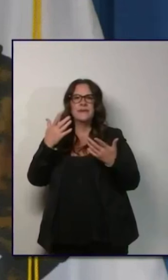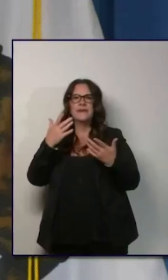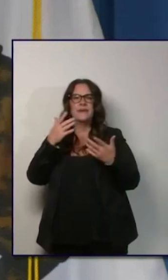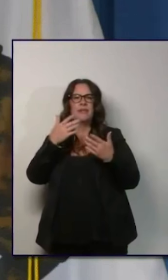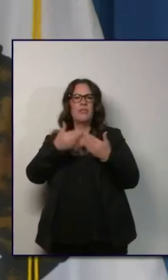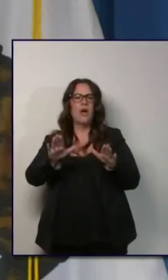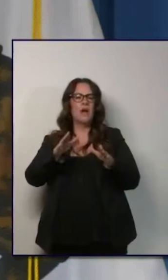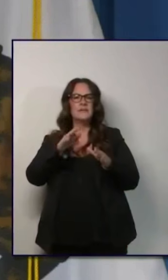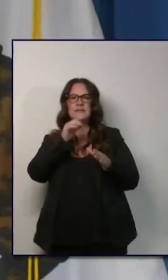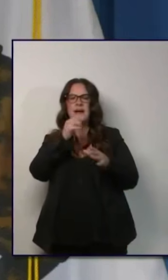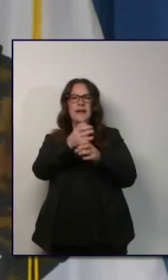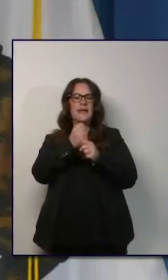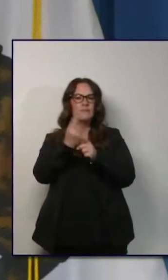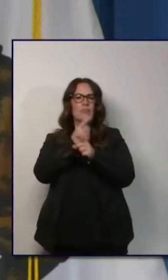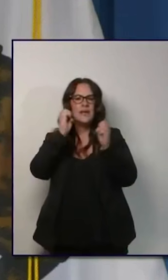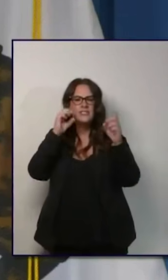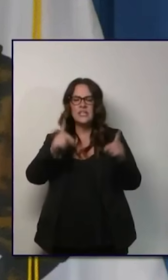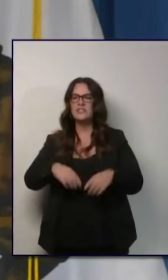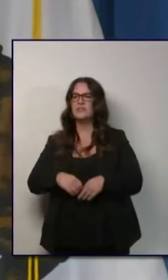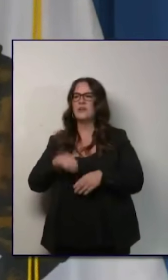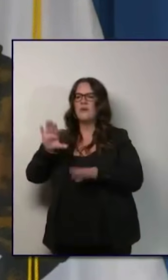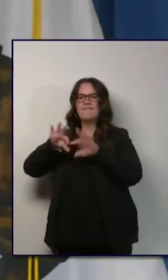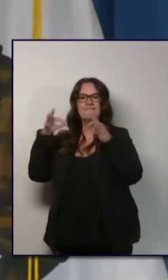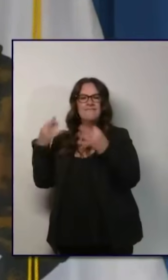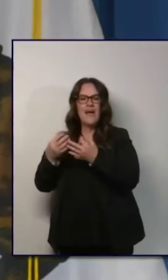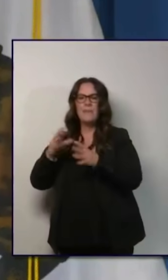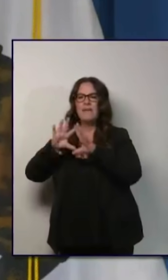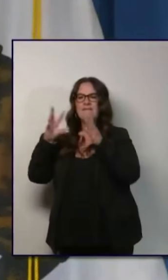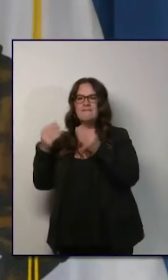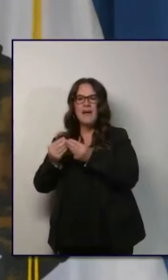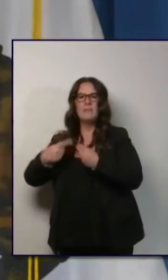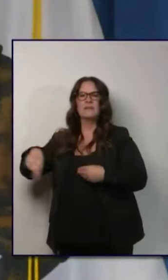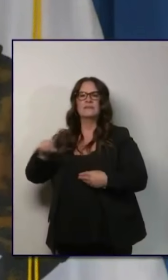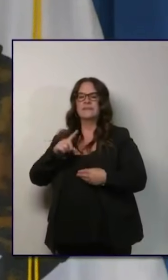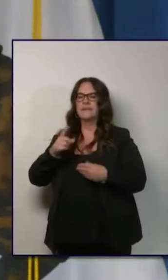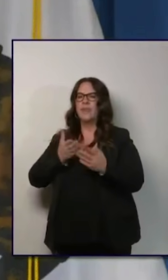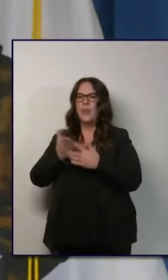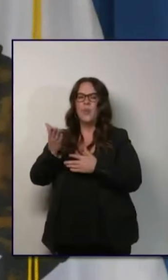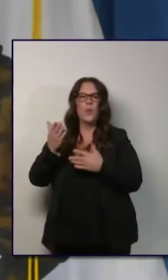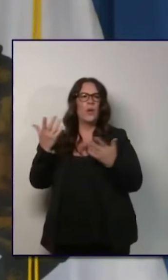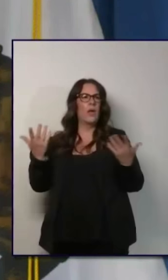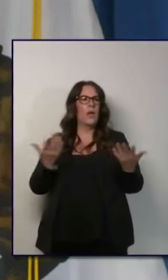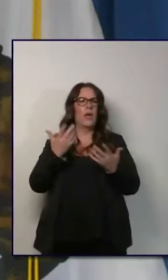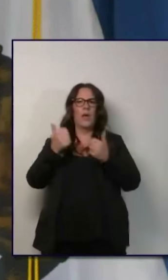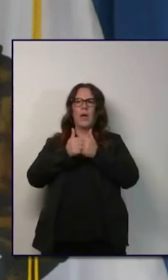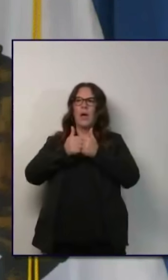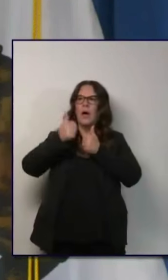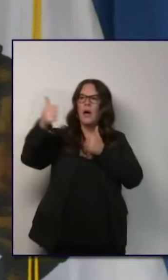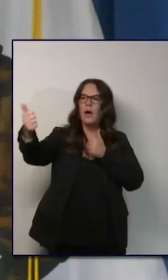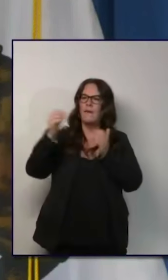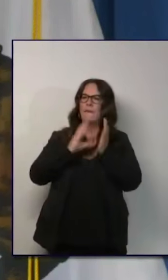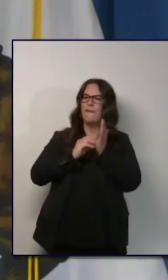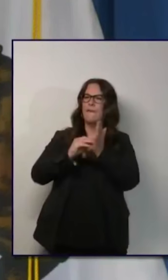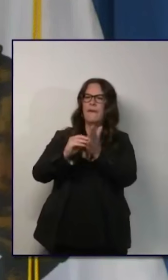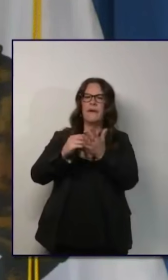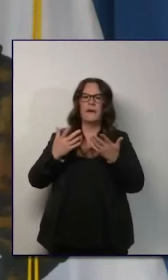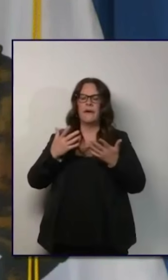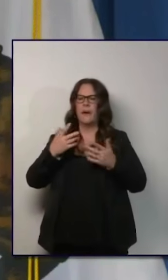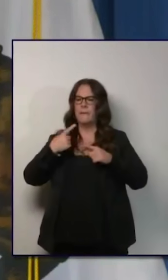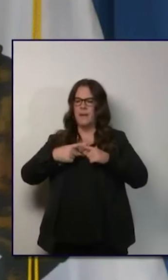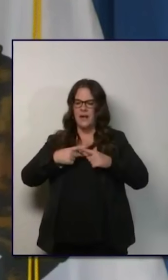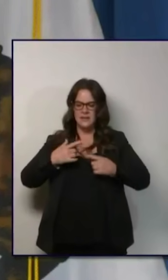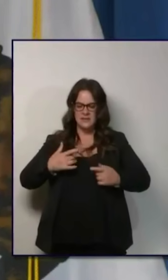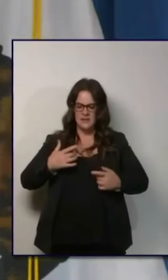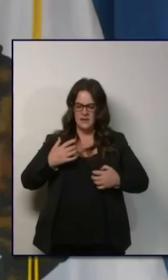stress their families are facing because of not only lost school time, challenges with distance learning, but the anxiety induced this